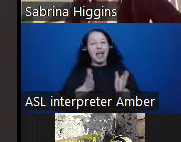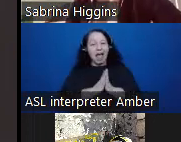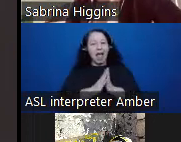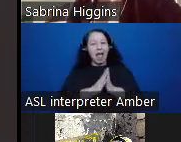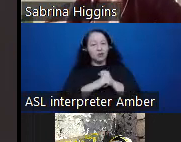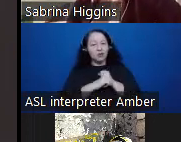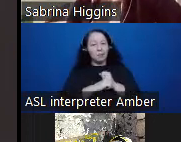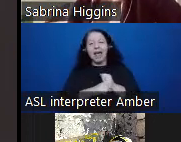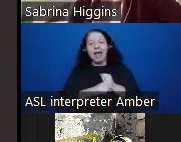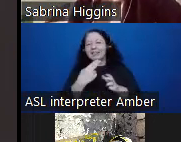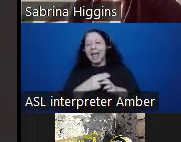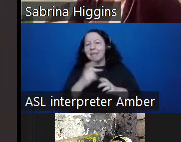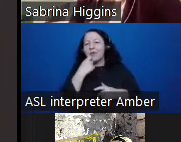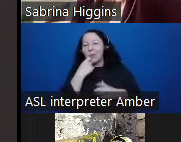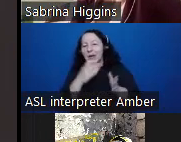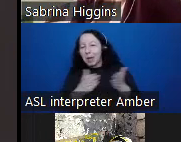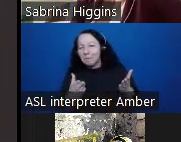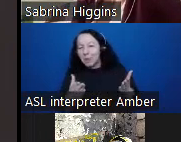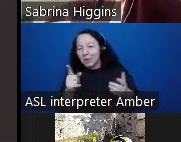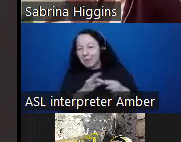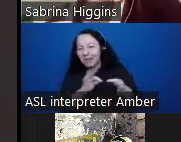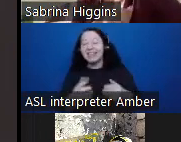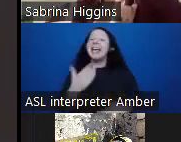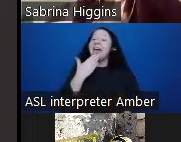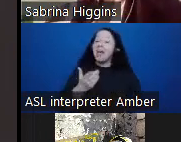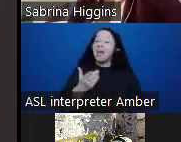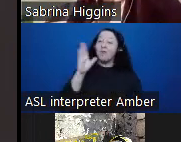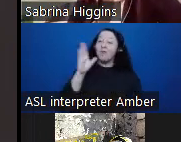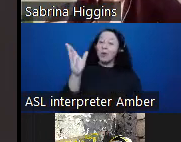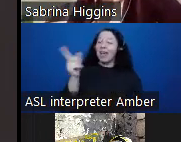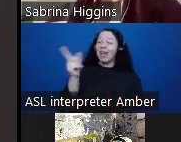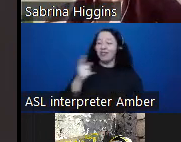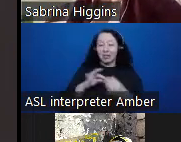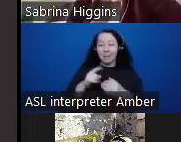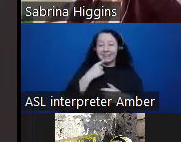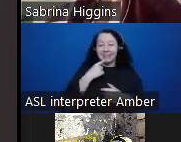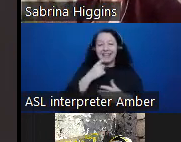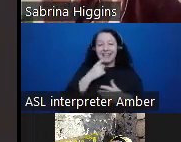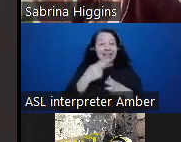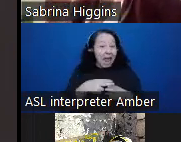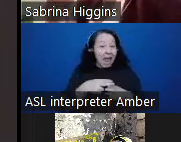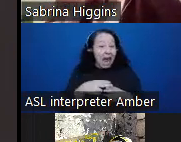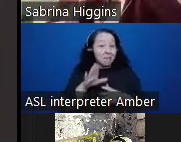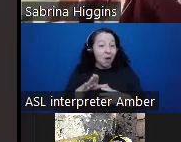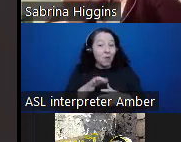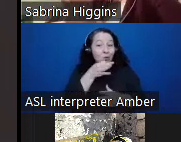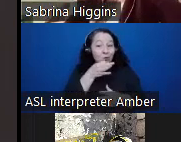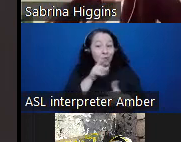book. So thank you for your lecture. I was wondering what the name of your upcoming book is and when it's going to be published. Oh, we never asked.